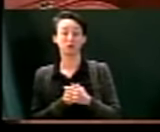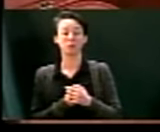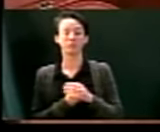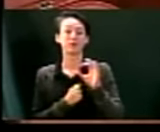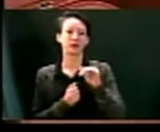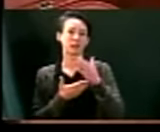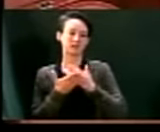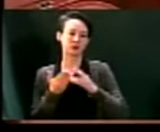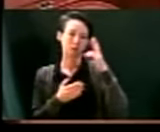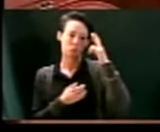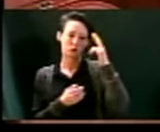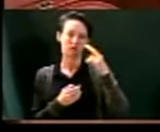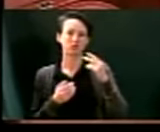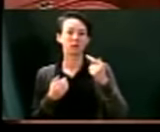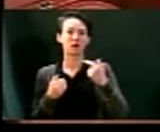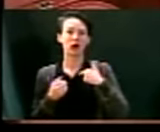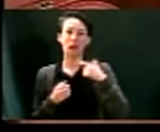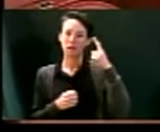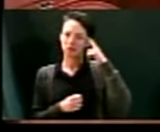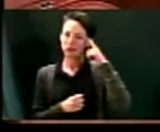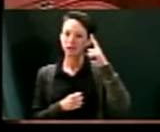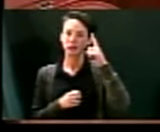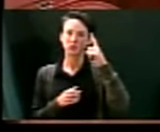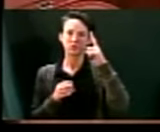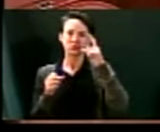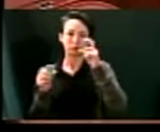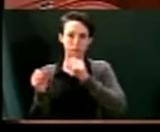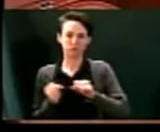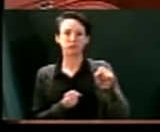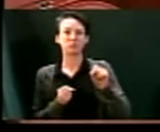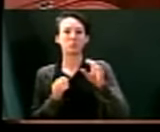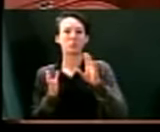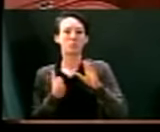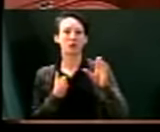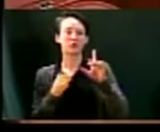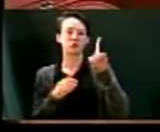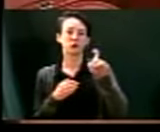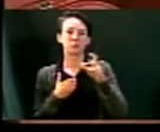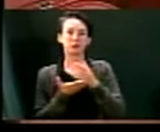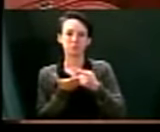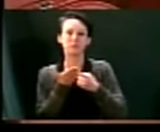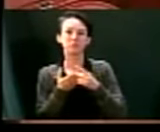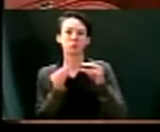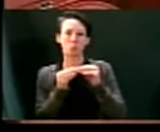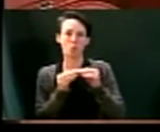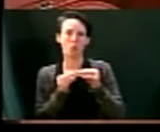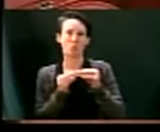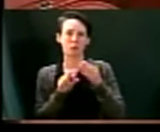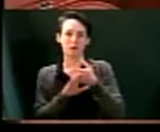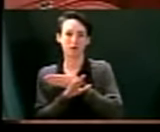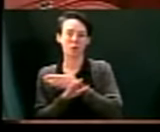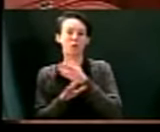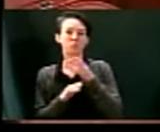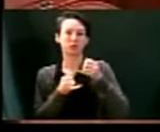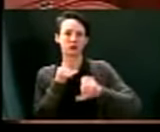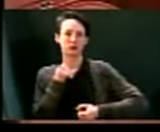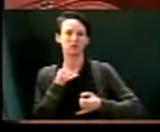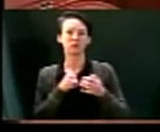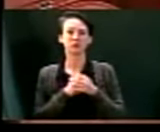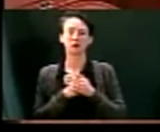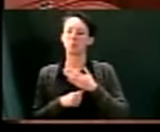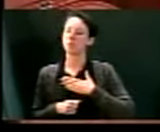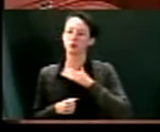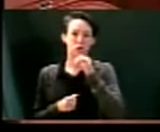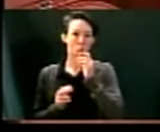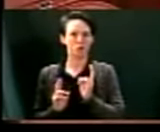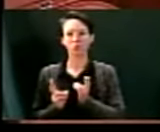I think the strategic plan should be discussed more before finalizing it. Please do not rush to pass this draft. Thank